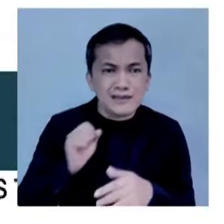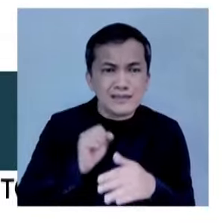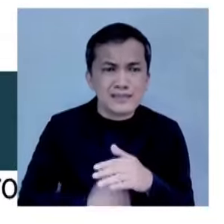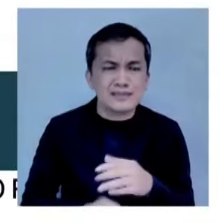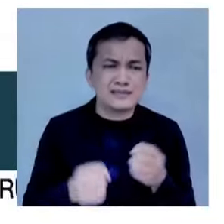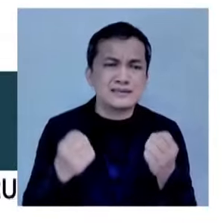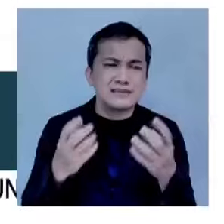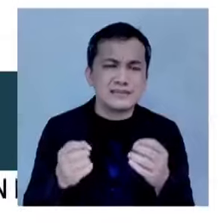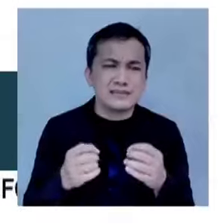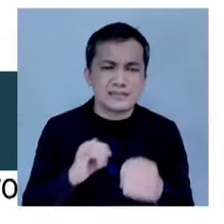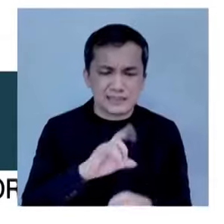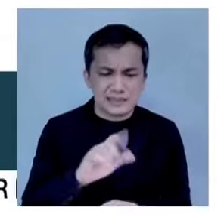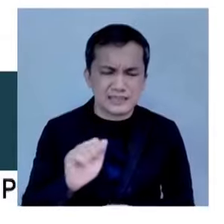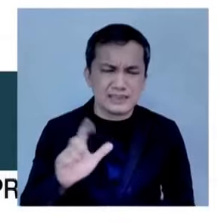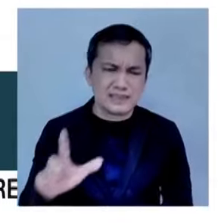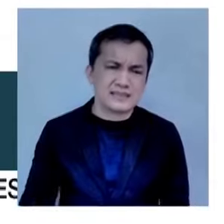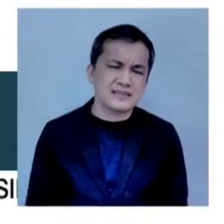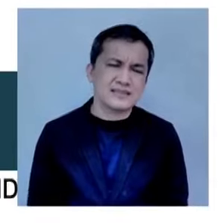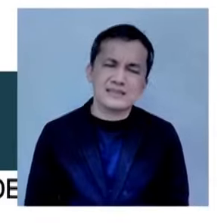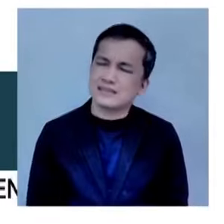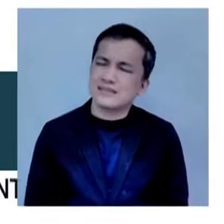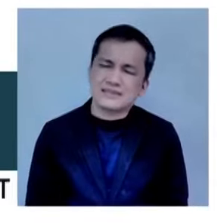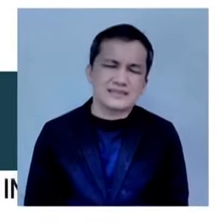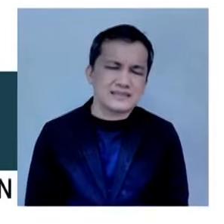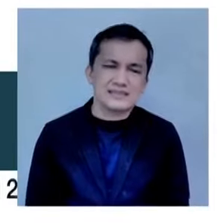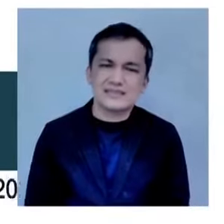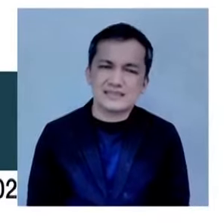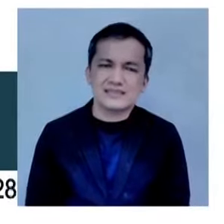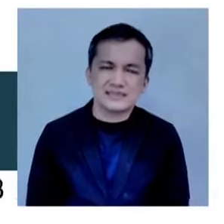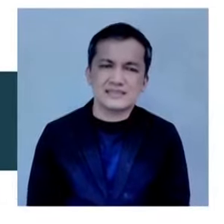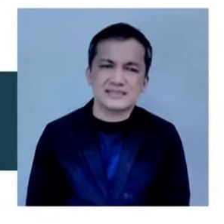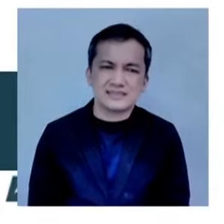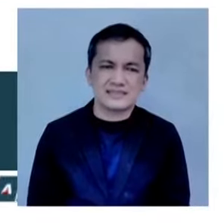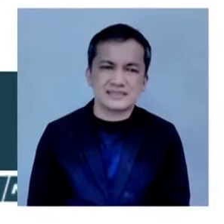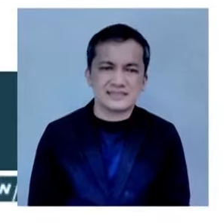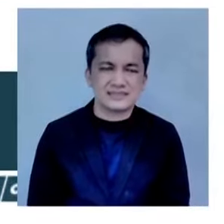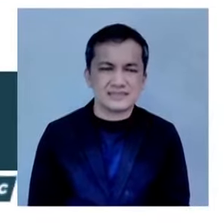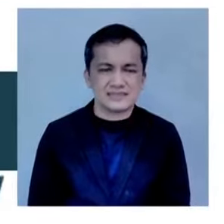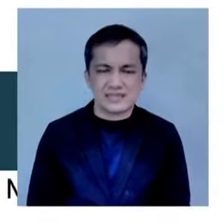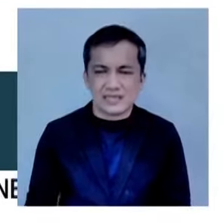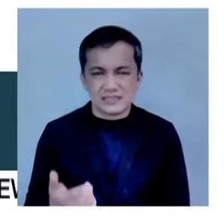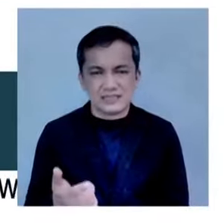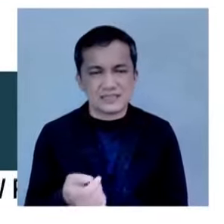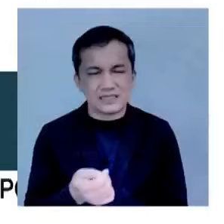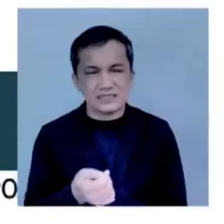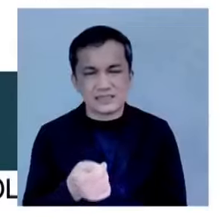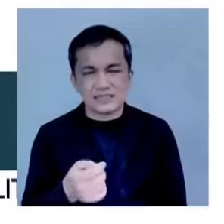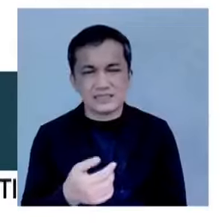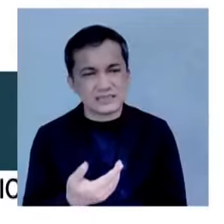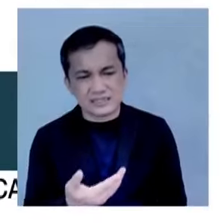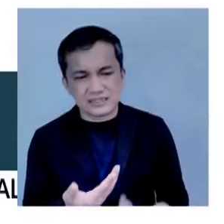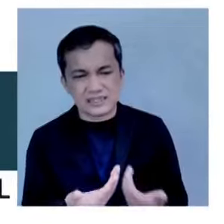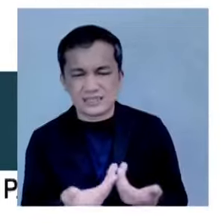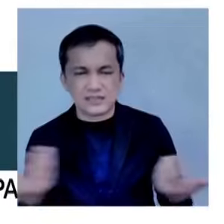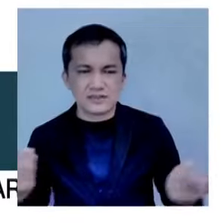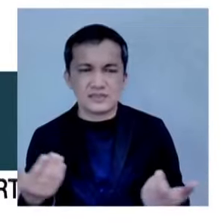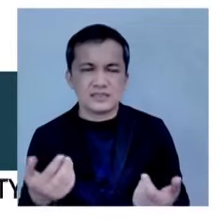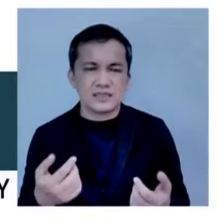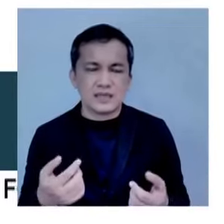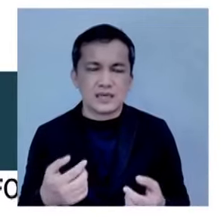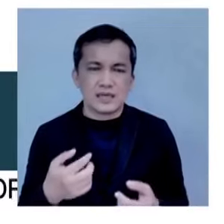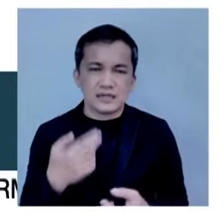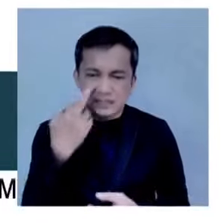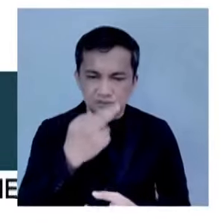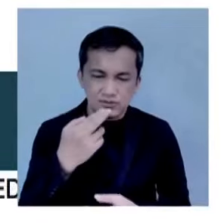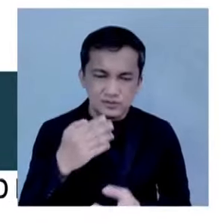napakaraming illegal, no? So, that takes away the reason or the excuse for anyone, past